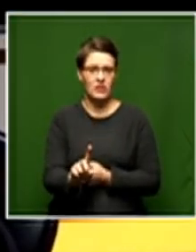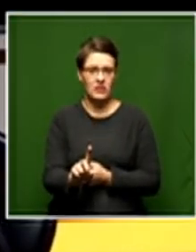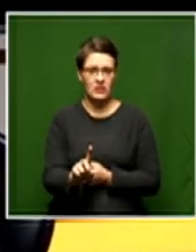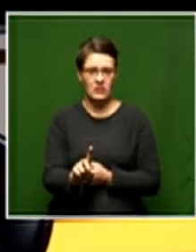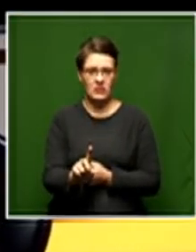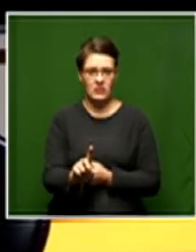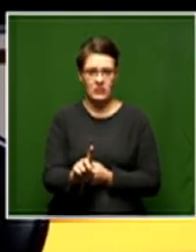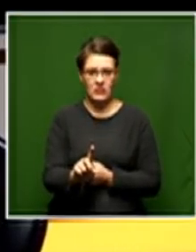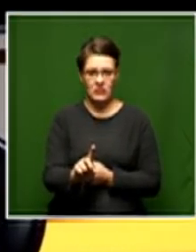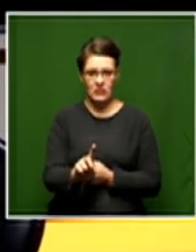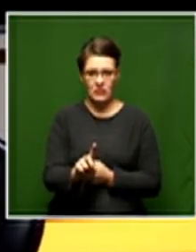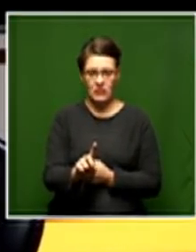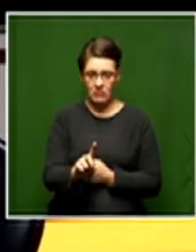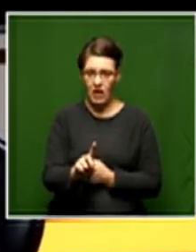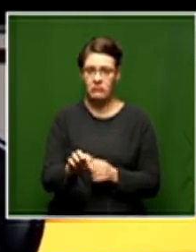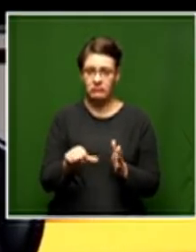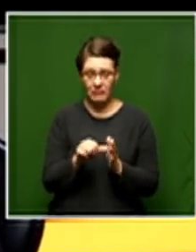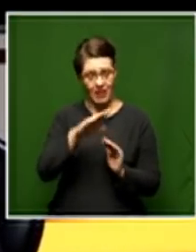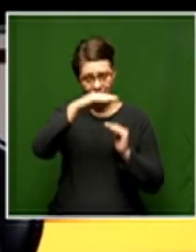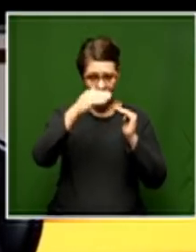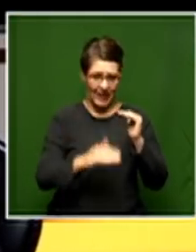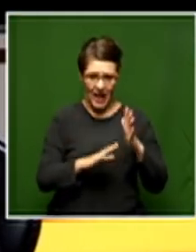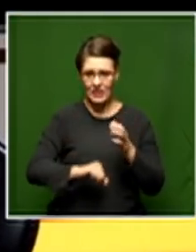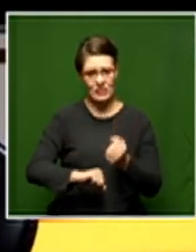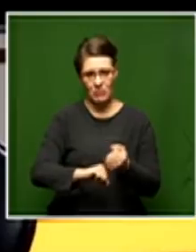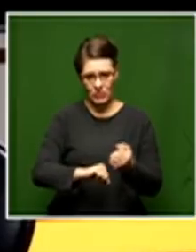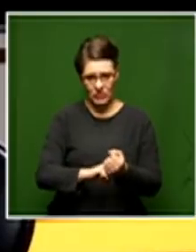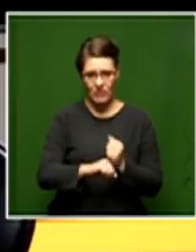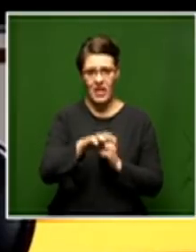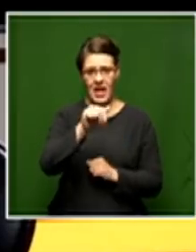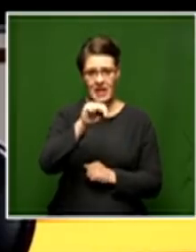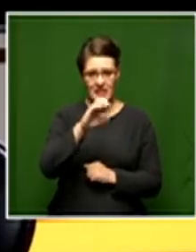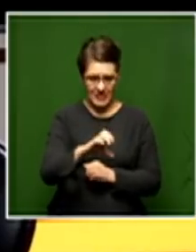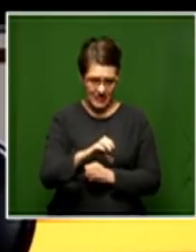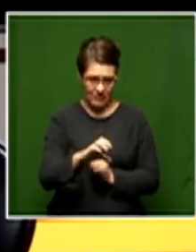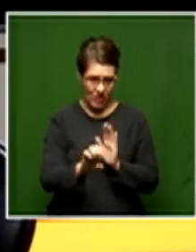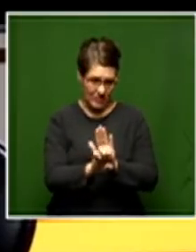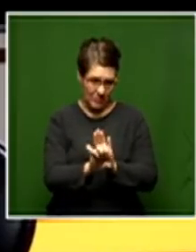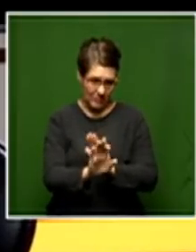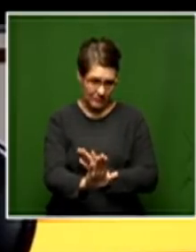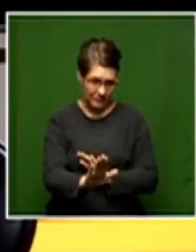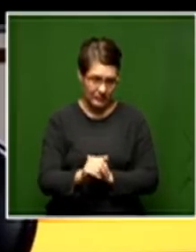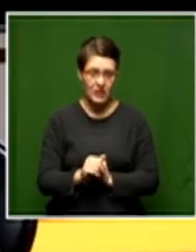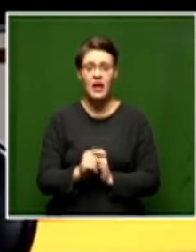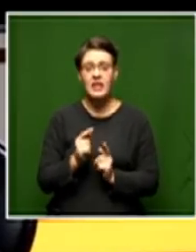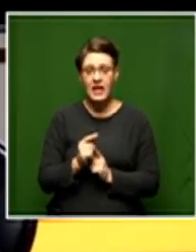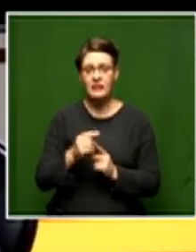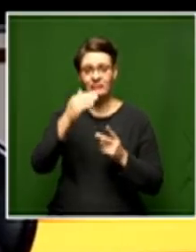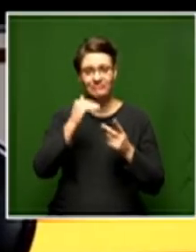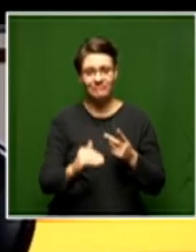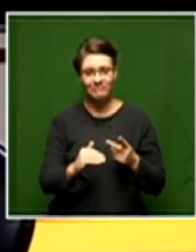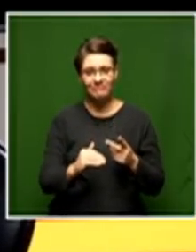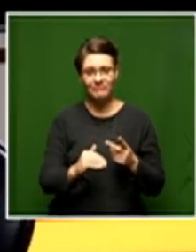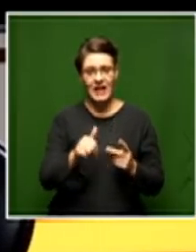that there are significant declines in the support of the ANC, for example, and going down to